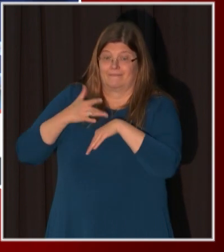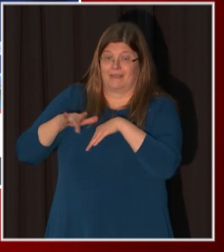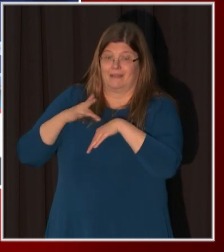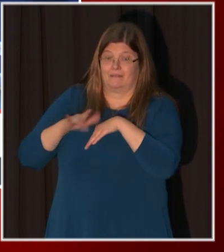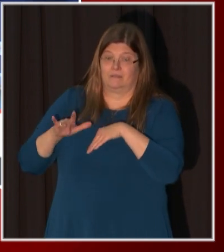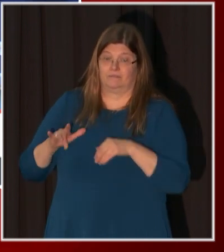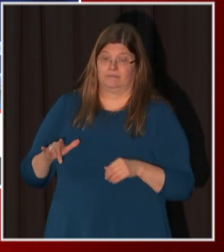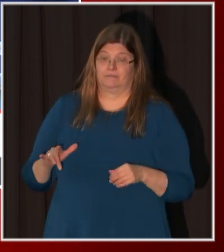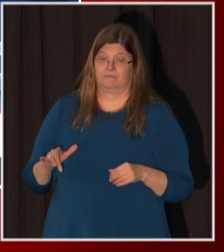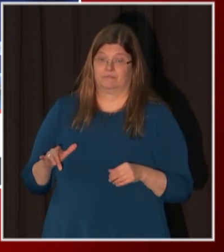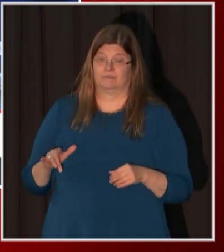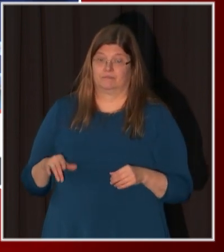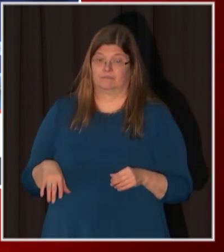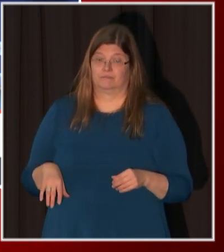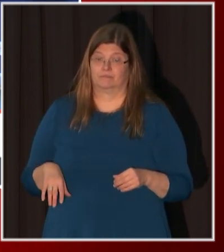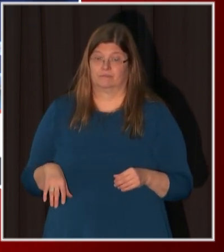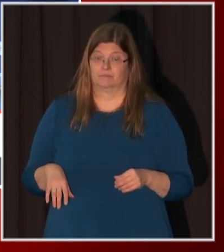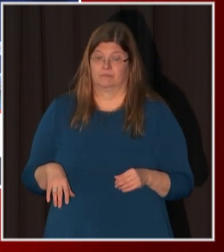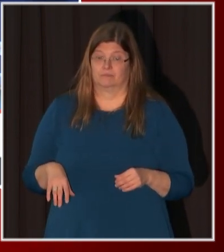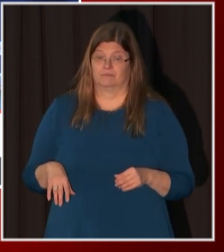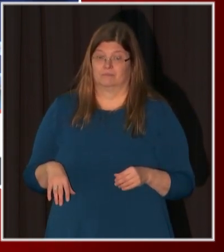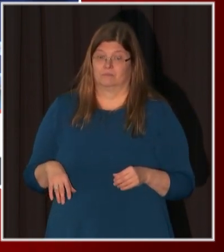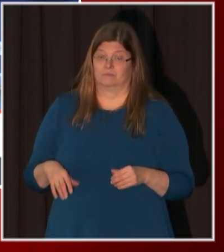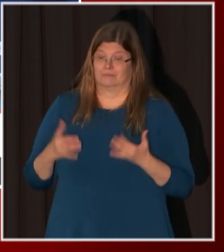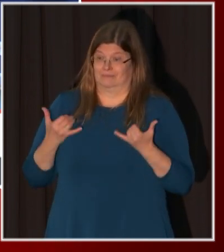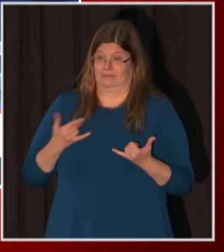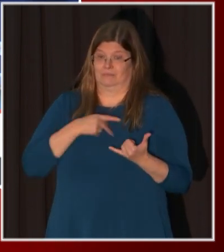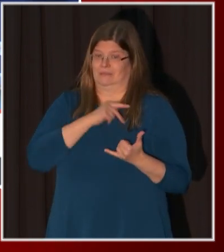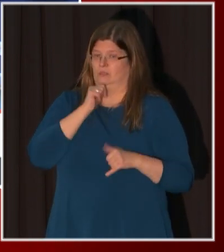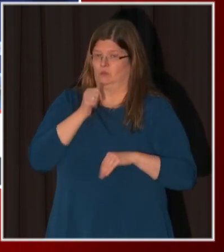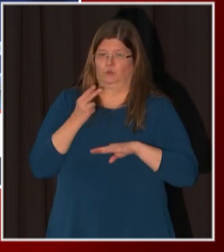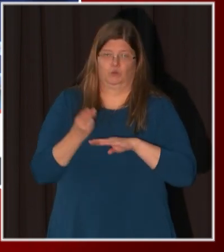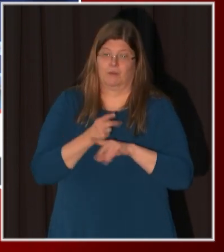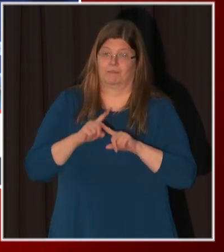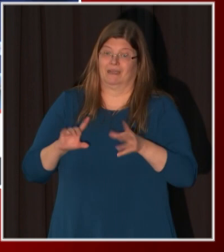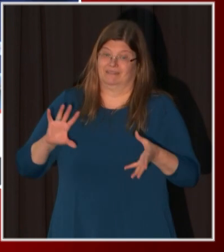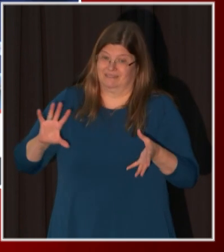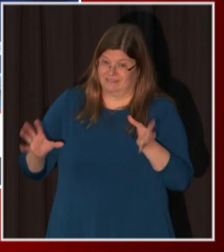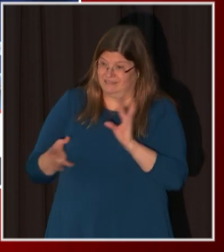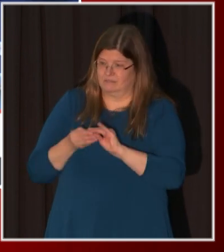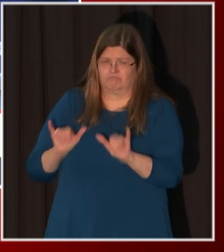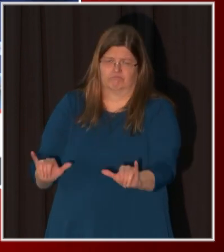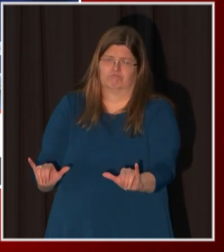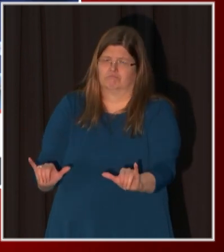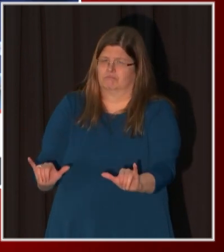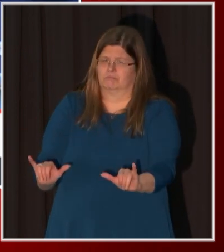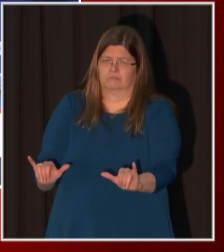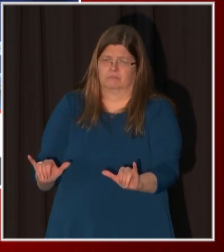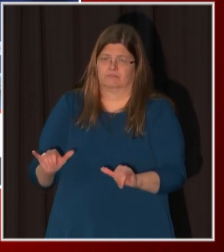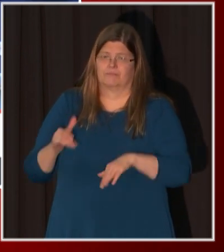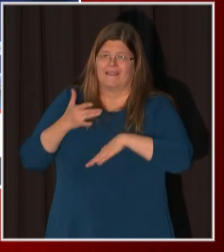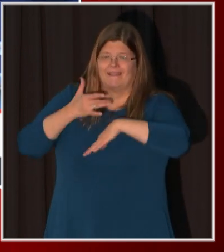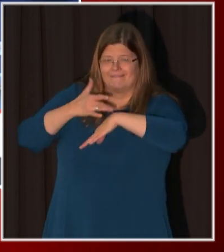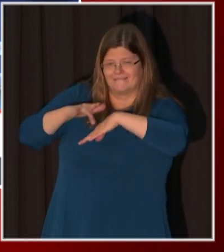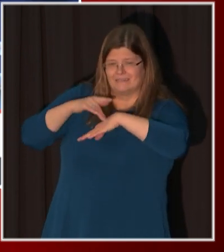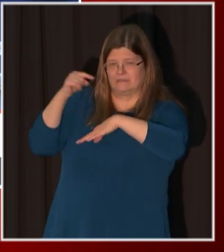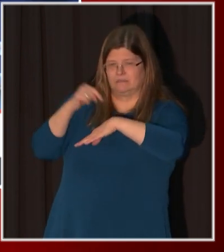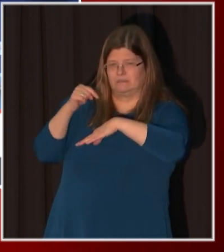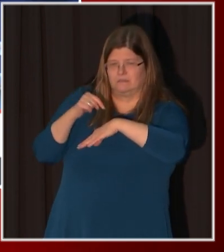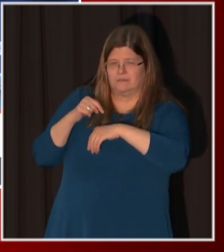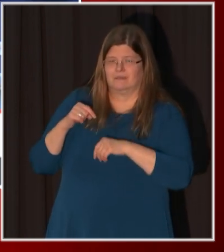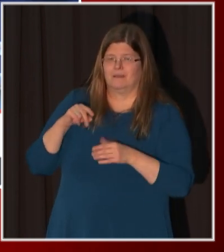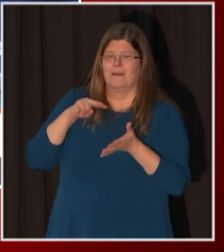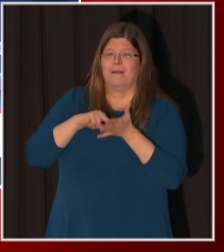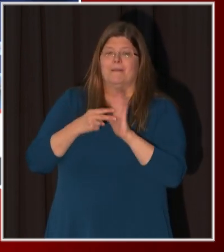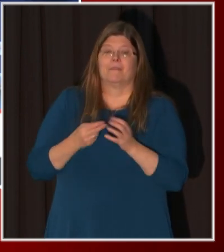the ventilators. So we have not diminished the total available in terms of available for use. So that number